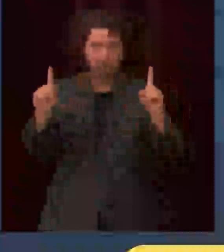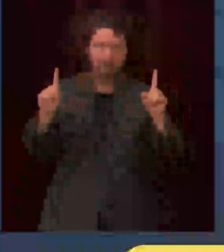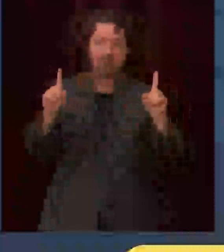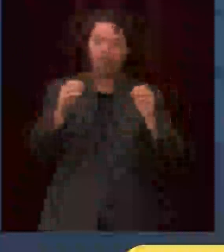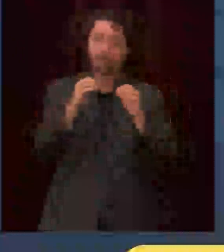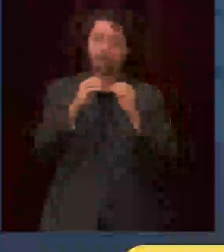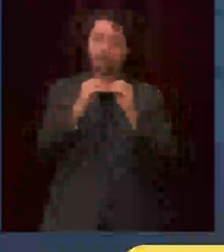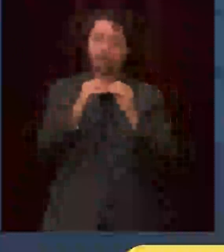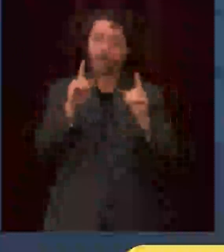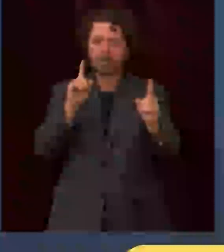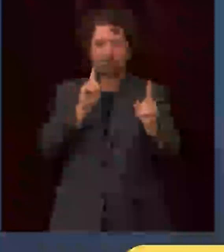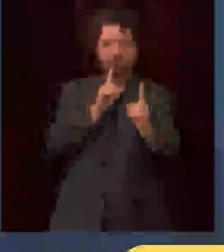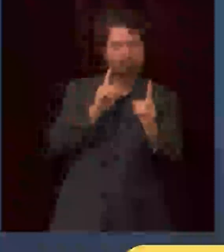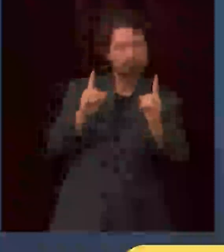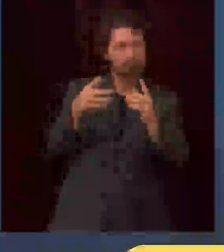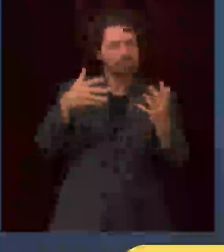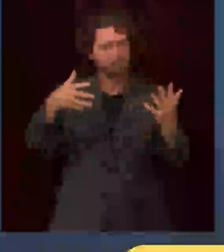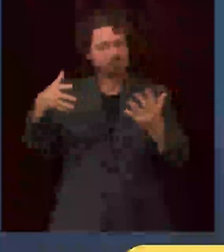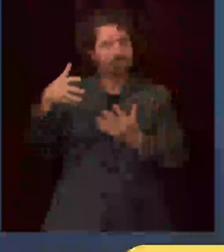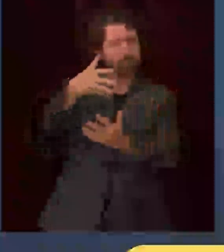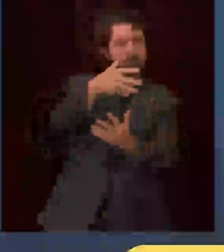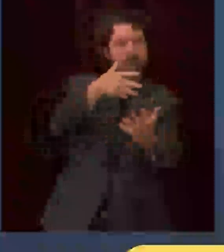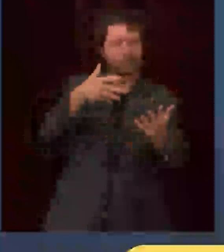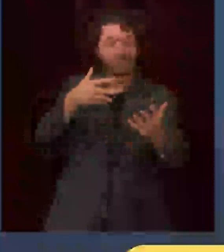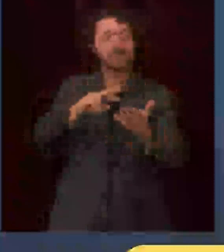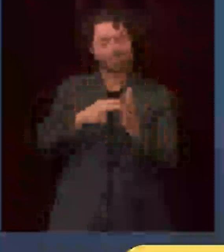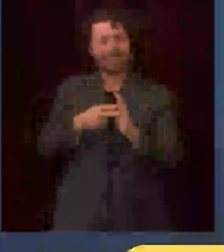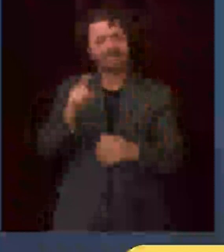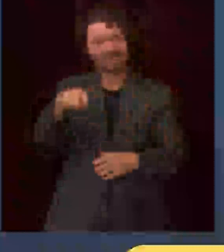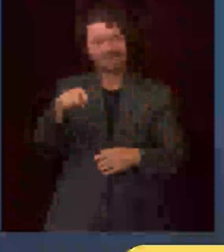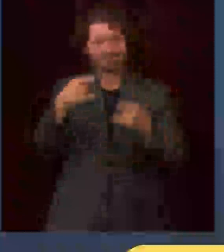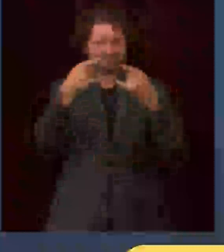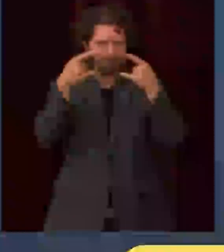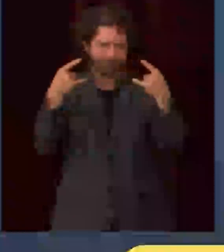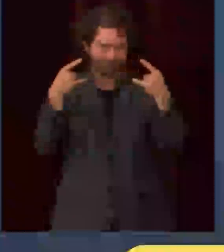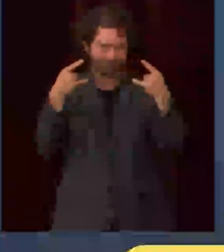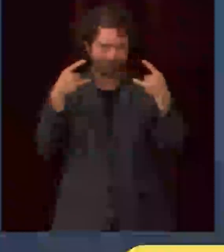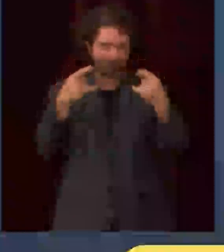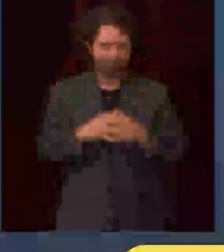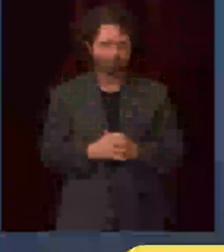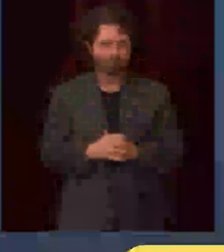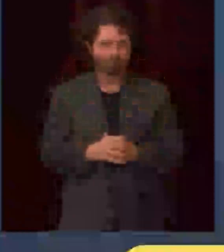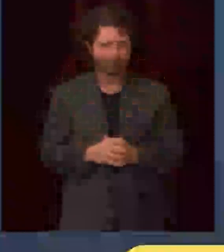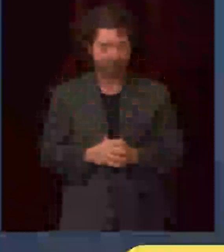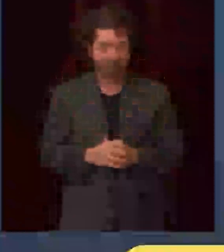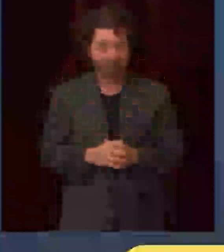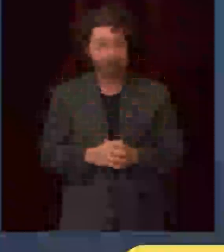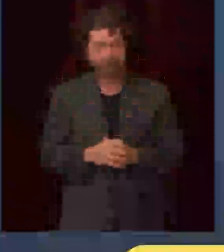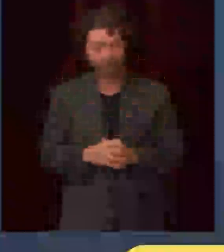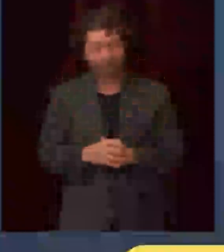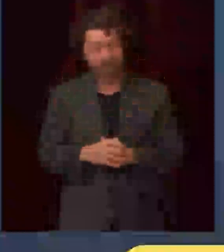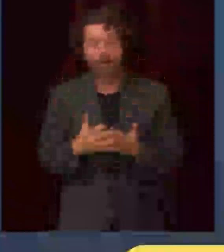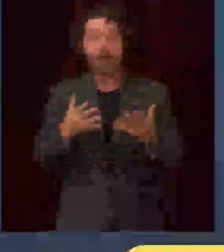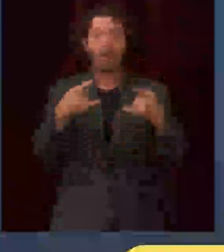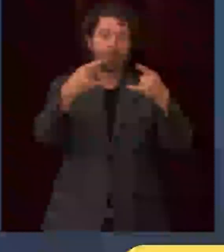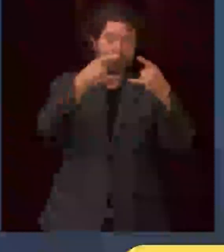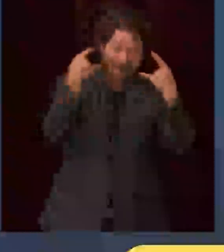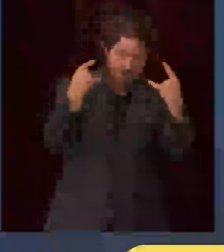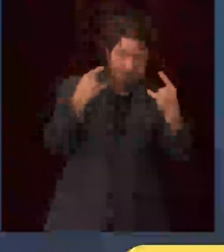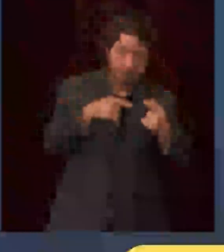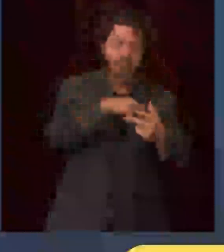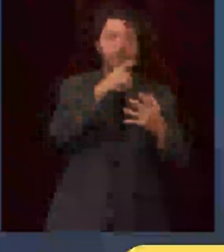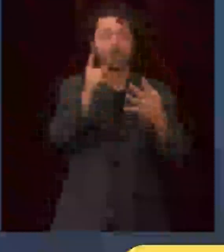tracing and effective and easy access to testing. All those pieces together create a community that I think is much, much safer